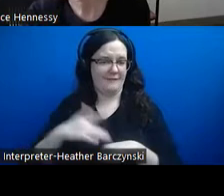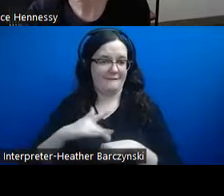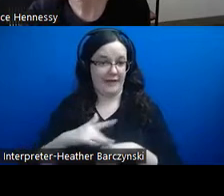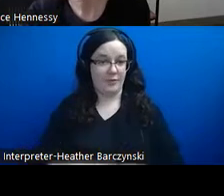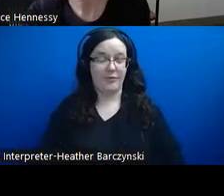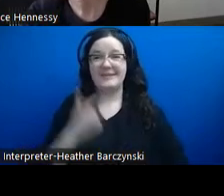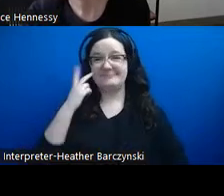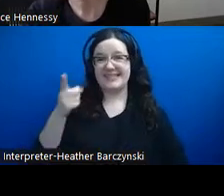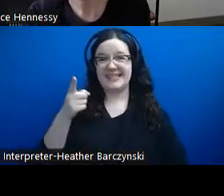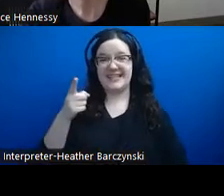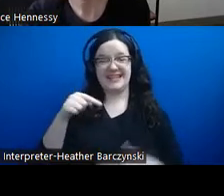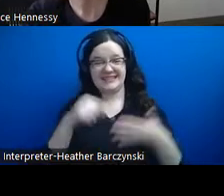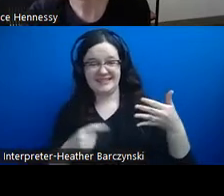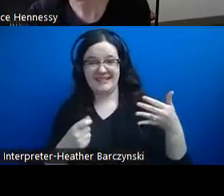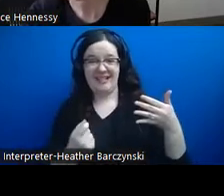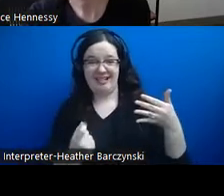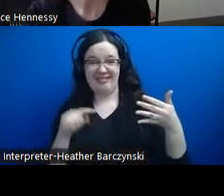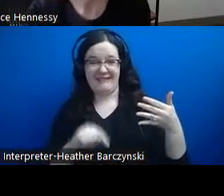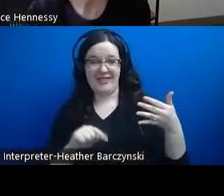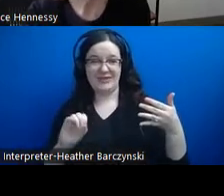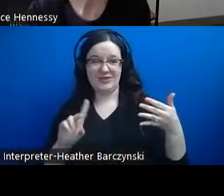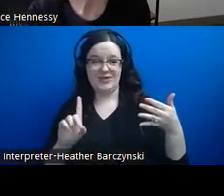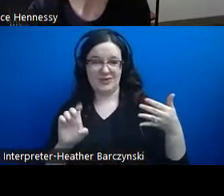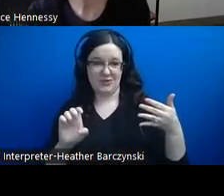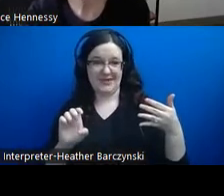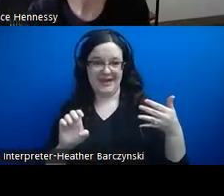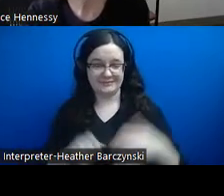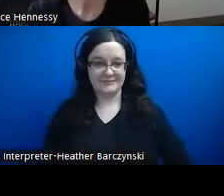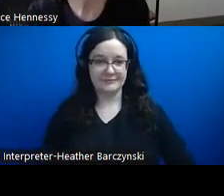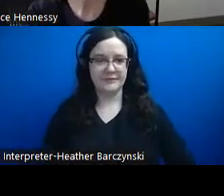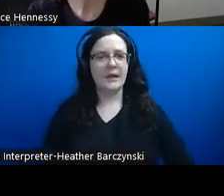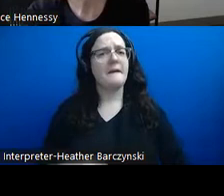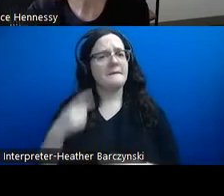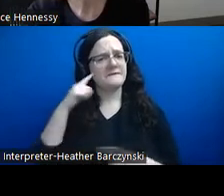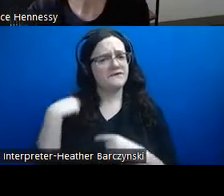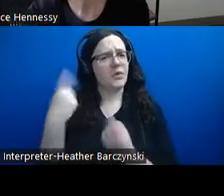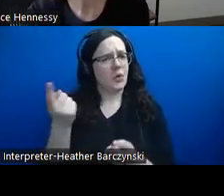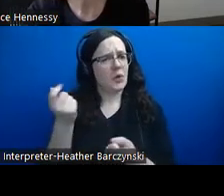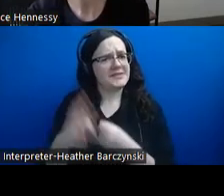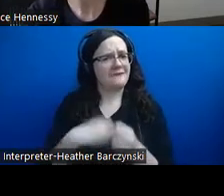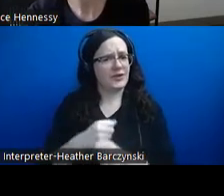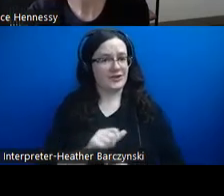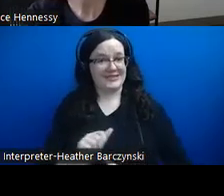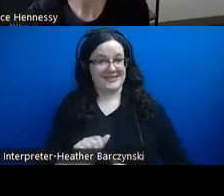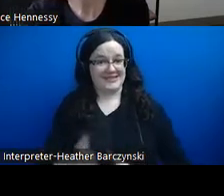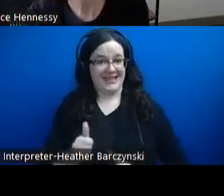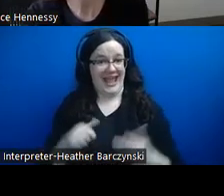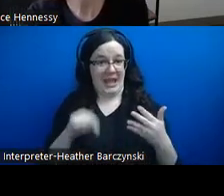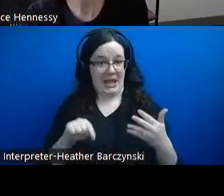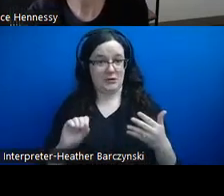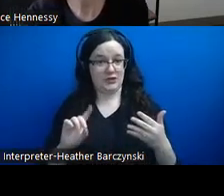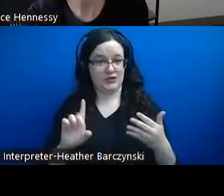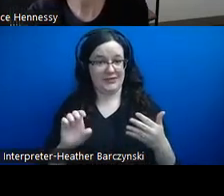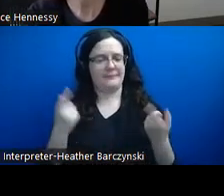leading cause in 2020. It had been 10th for a number of years, but with COVID-19, you